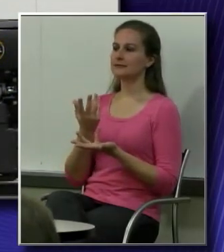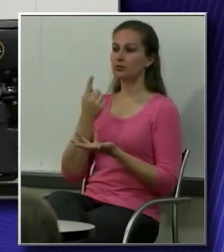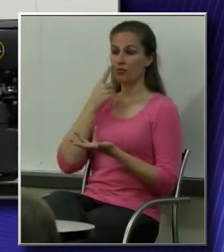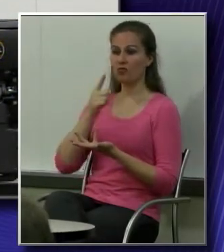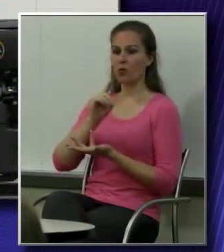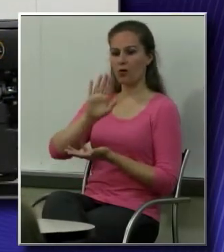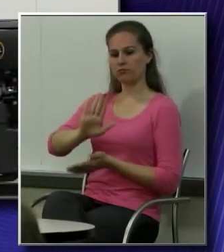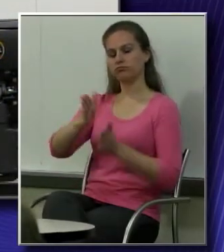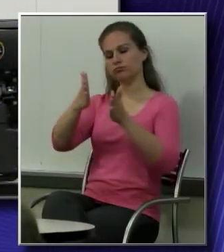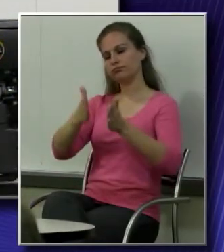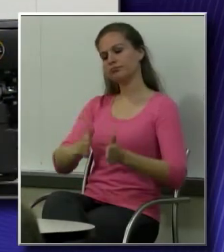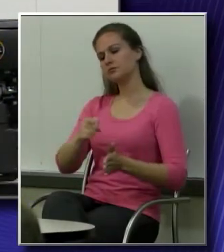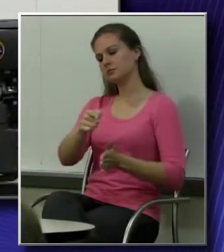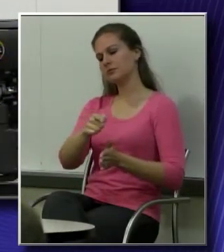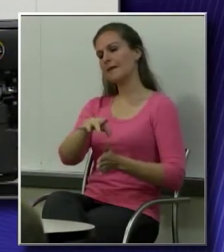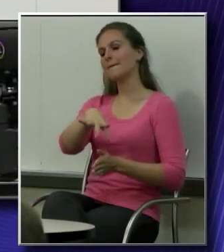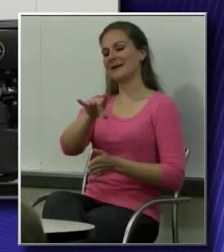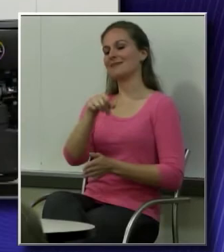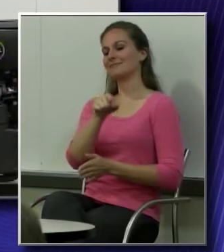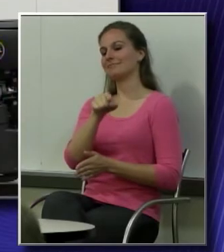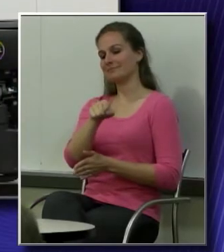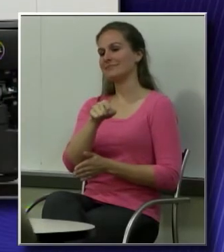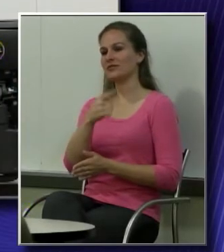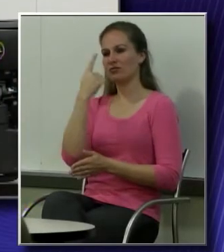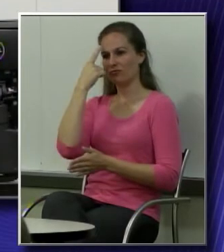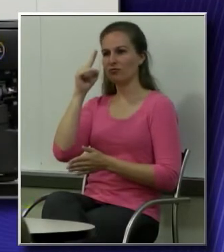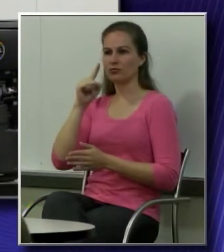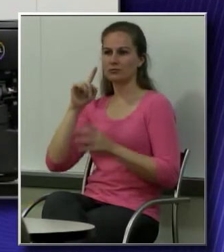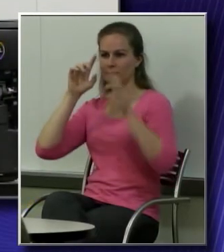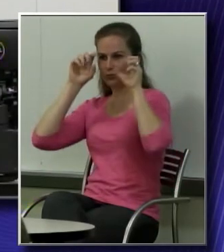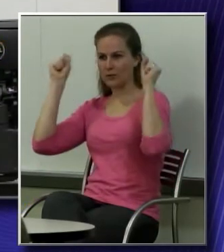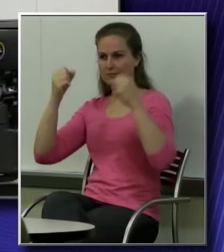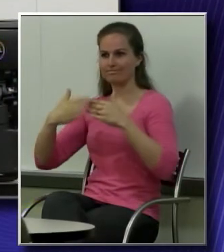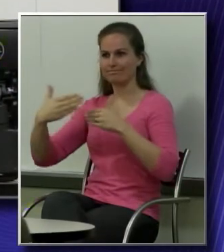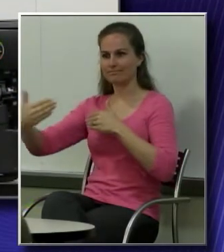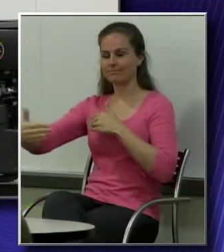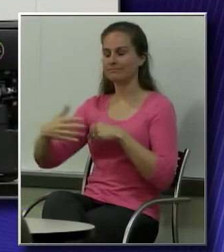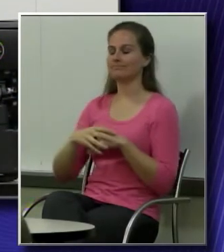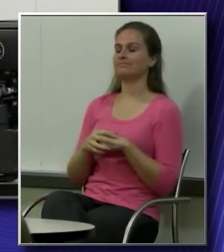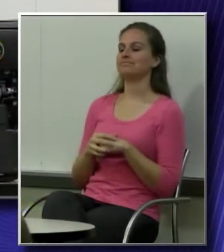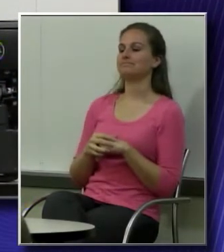candidates that would be desirable for consideration to become the president.